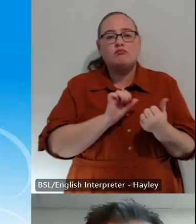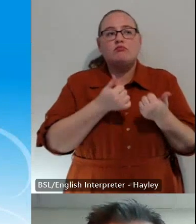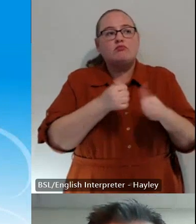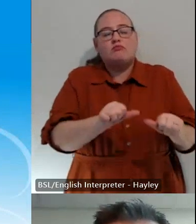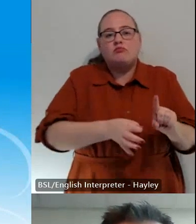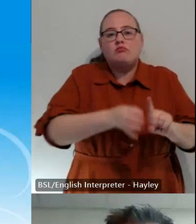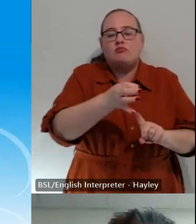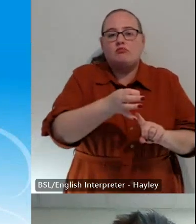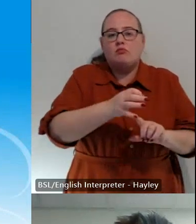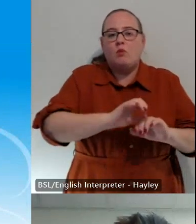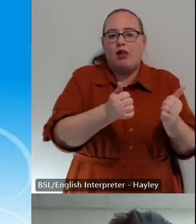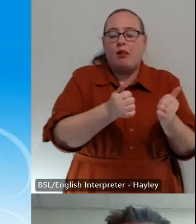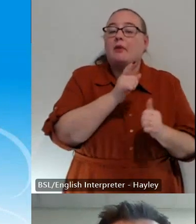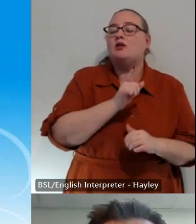vaccination.